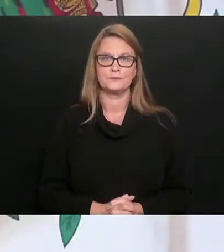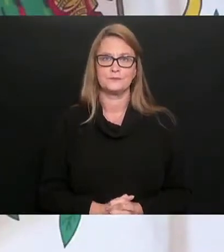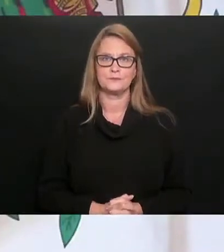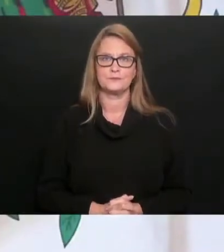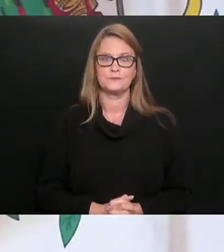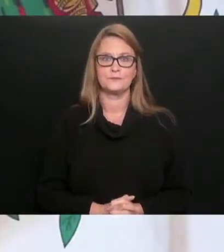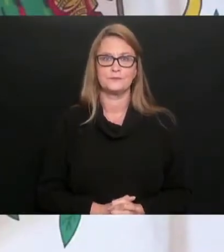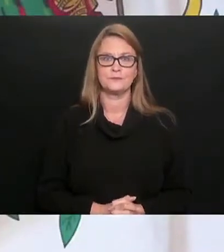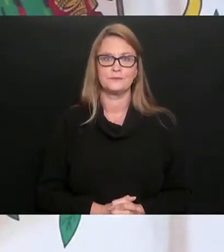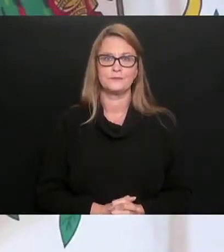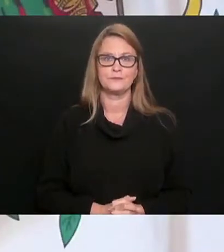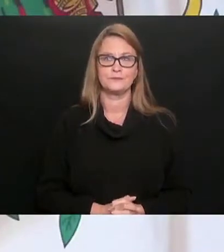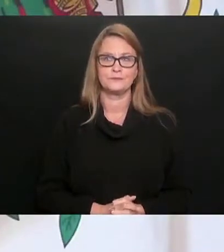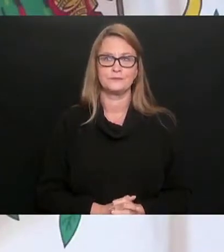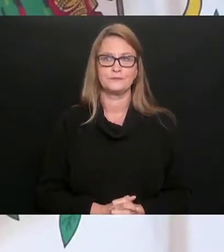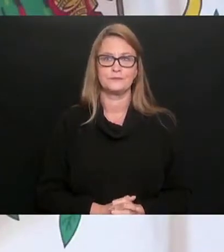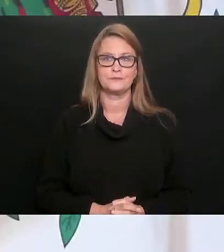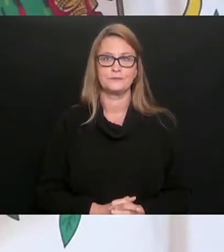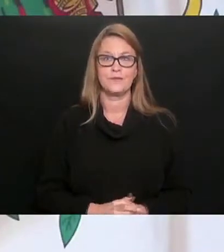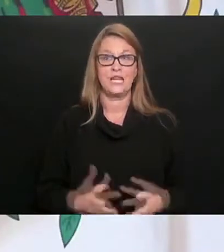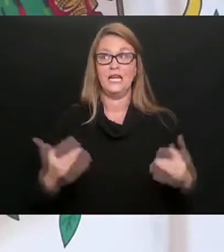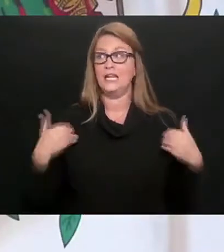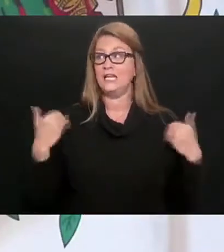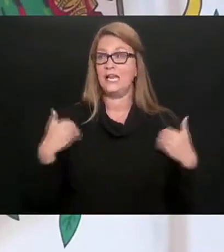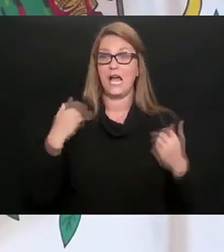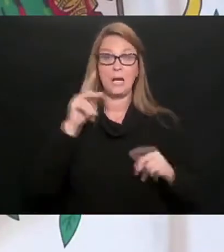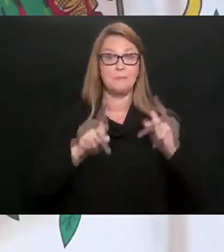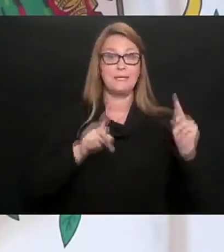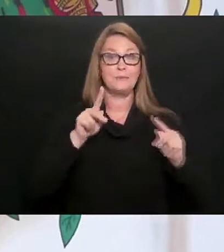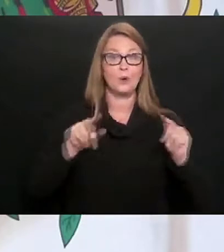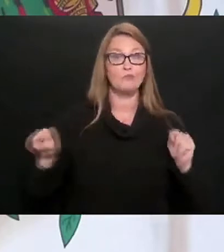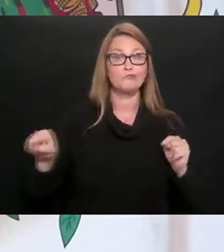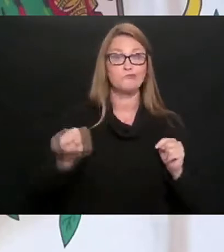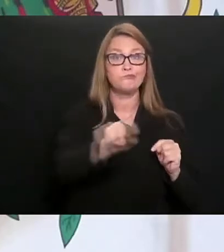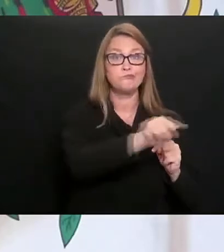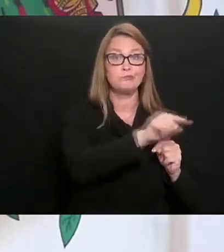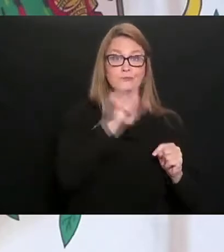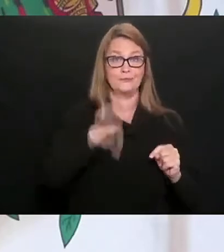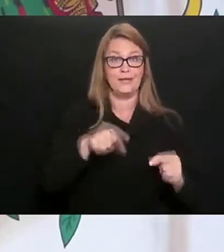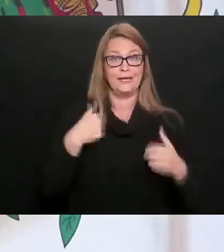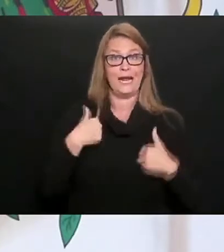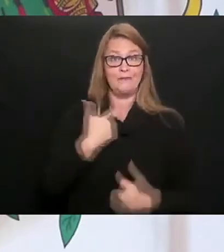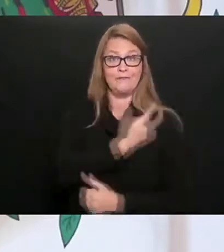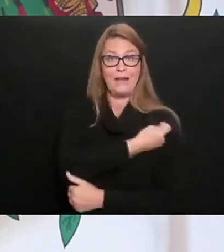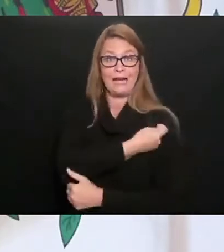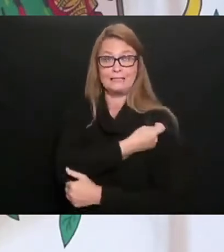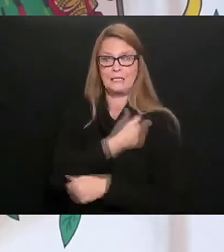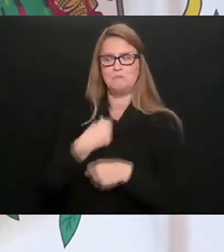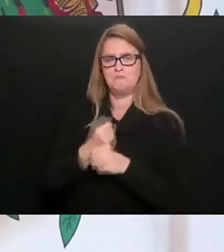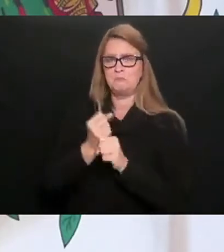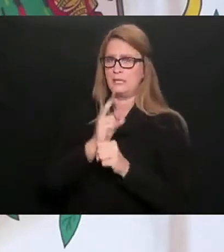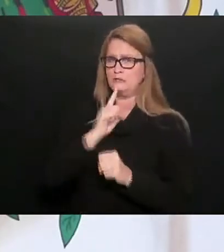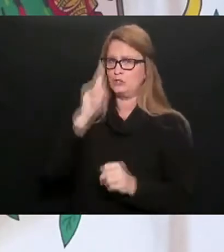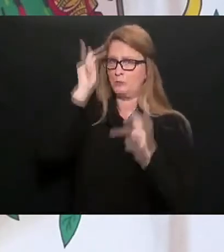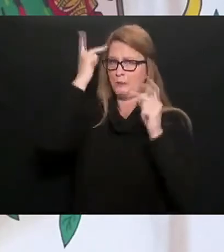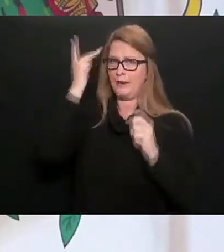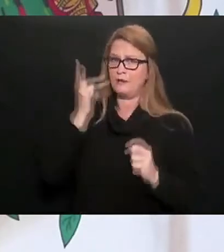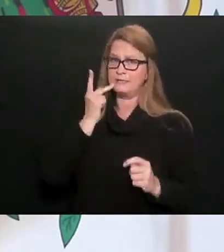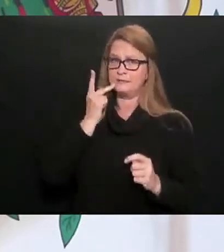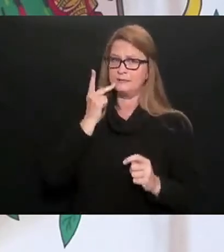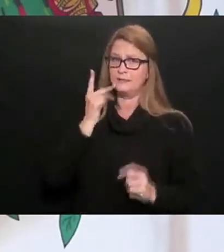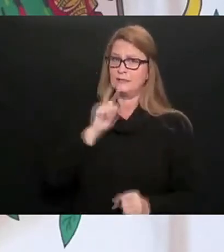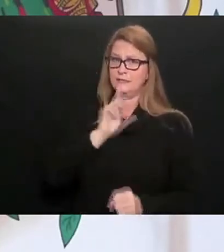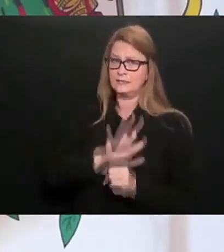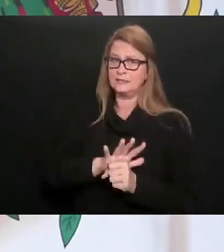be. Young people, I call upon you again to go get vaccinated with the consent of your parents and everything. And